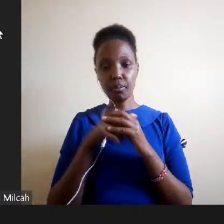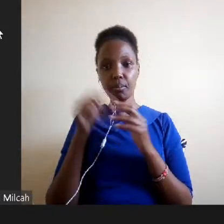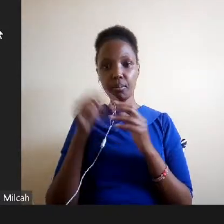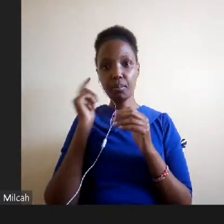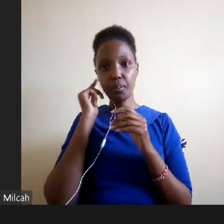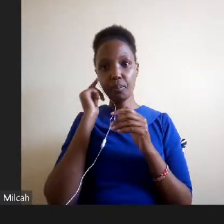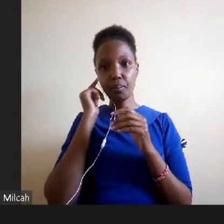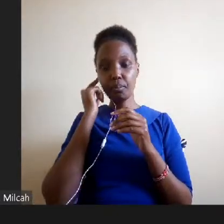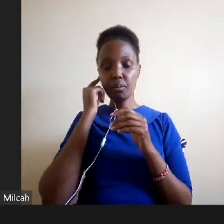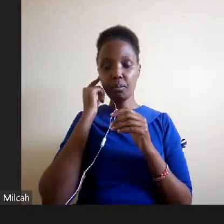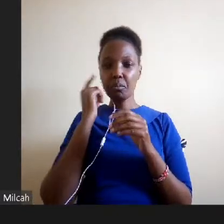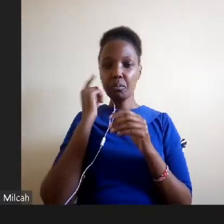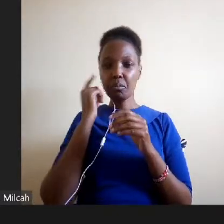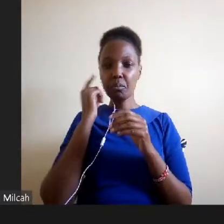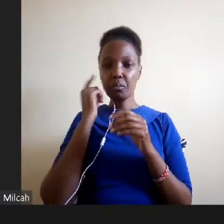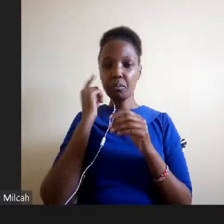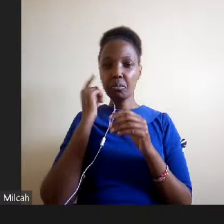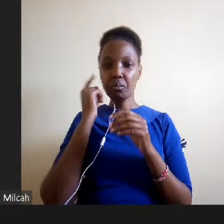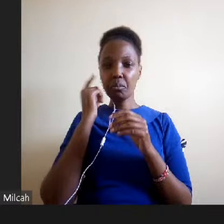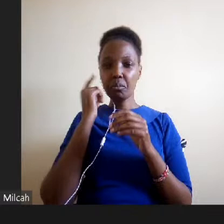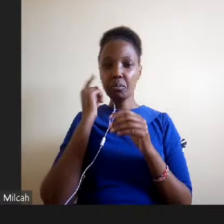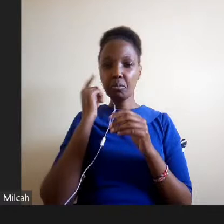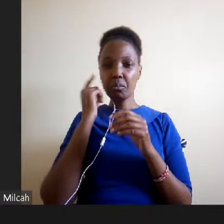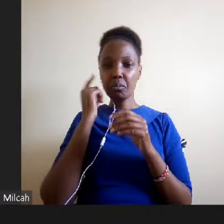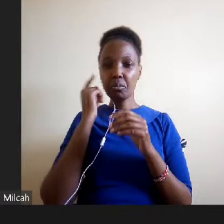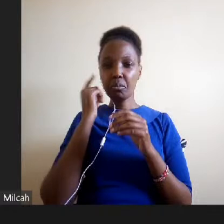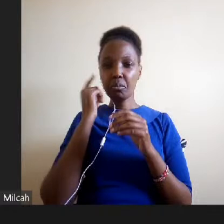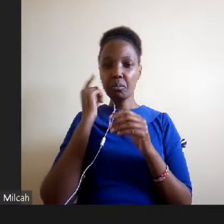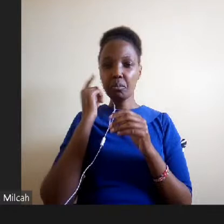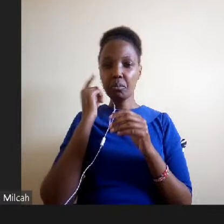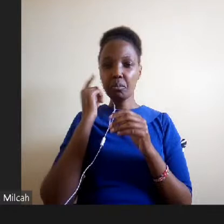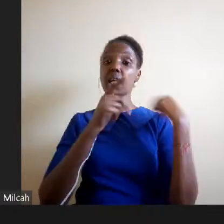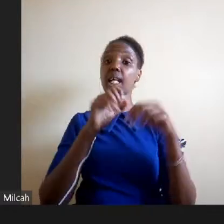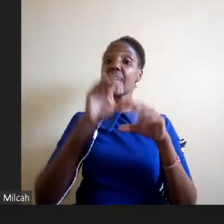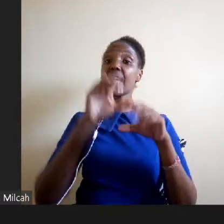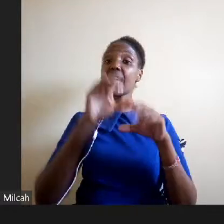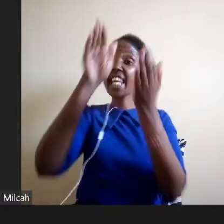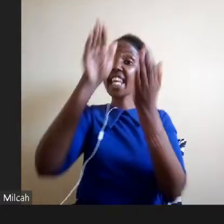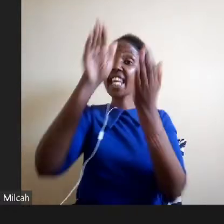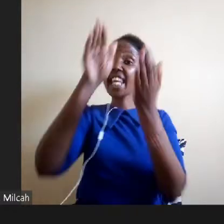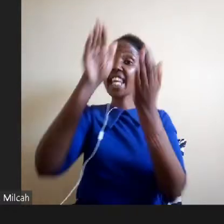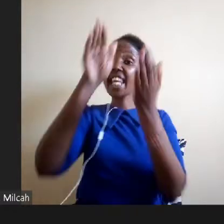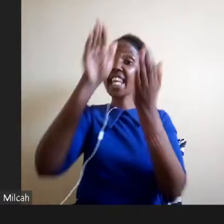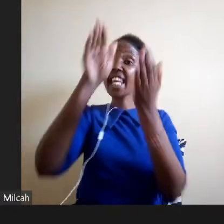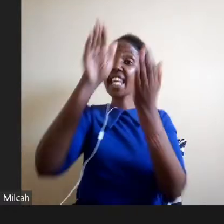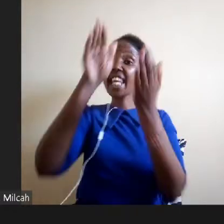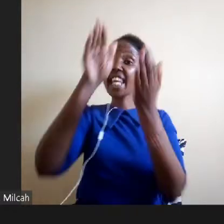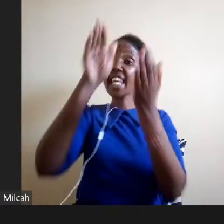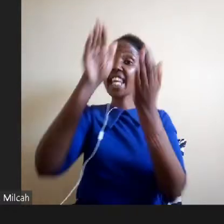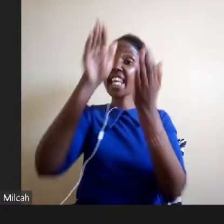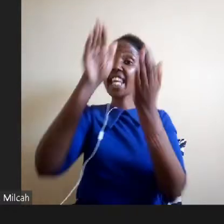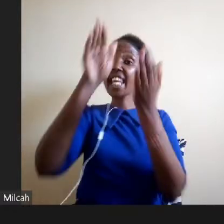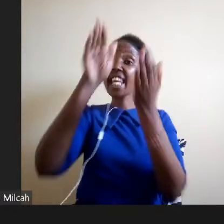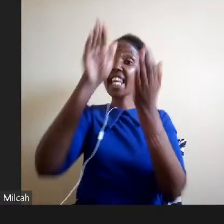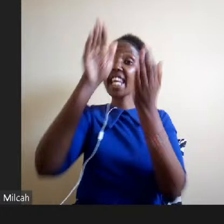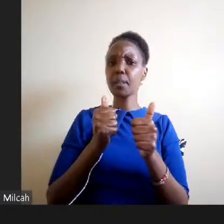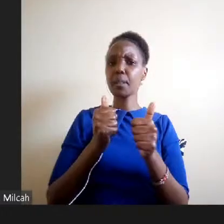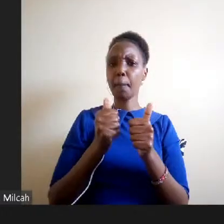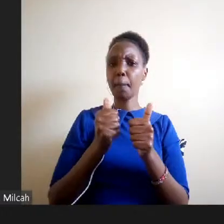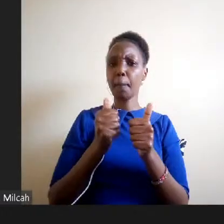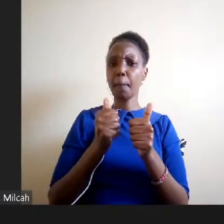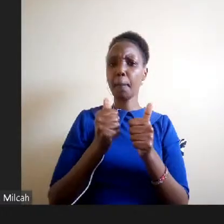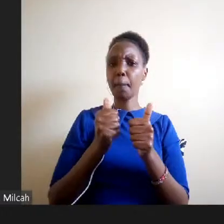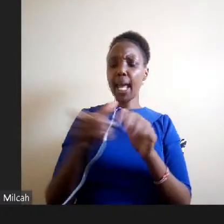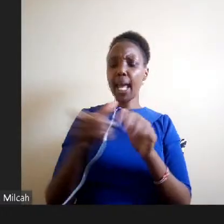the green button. To control the kind of content your child can view and download in the Google Play Store,